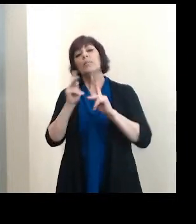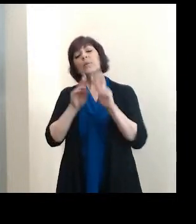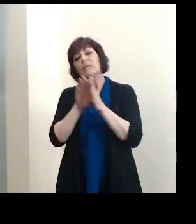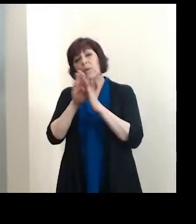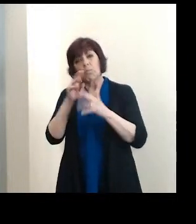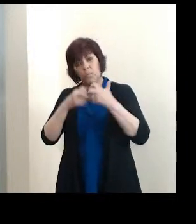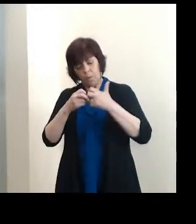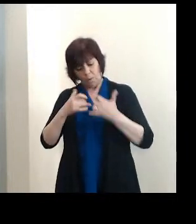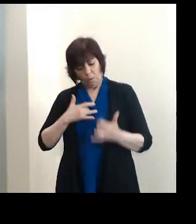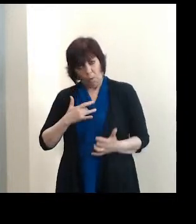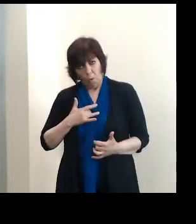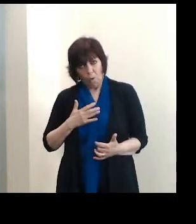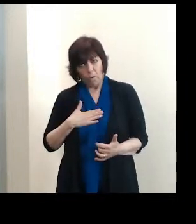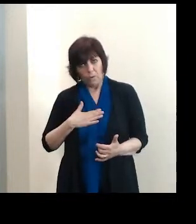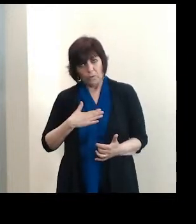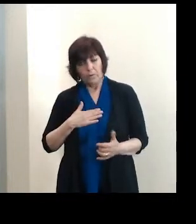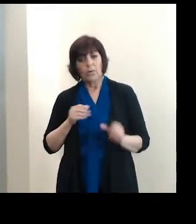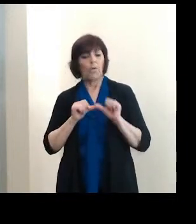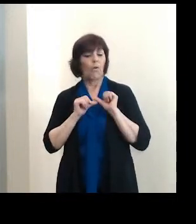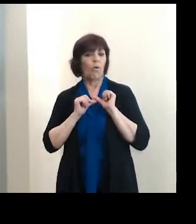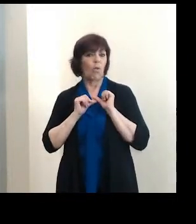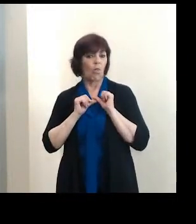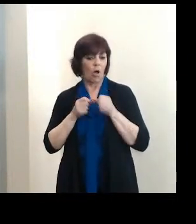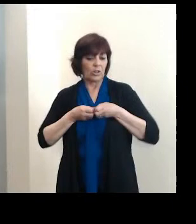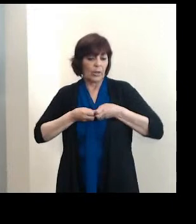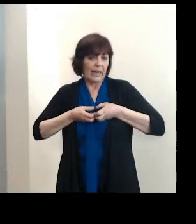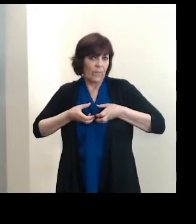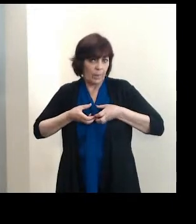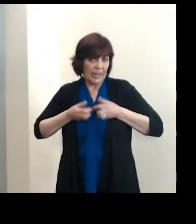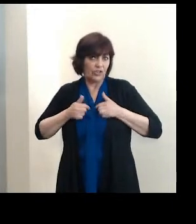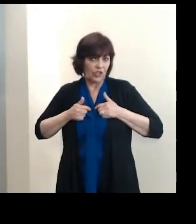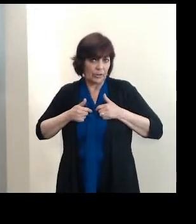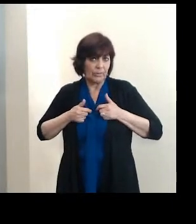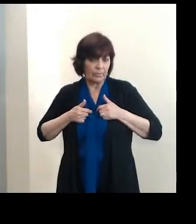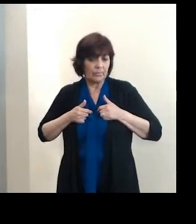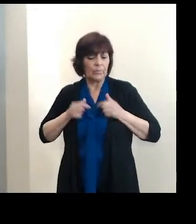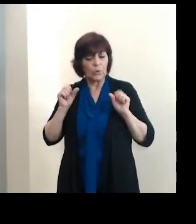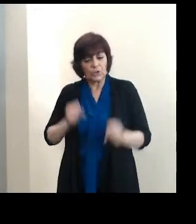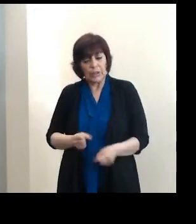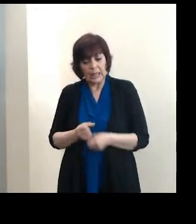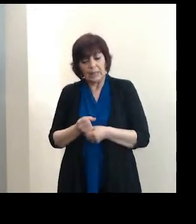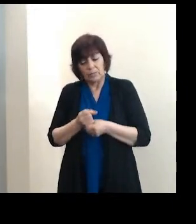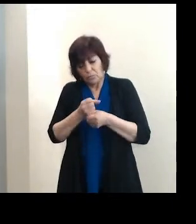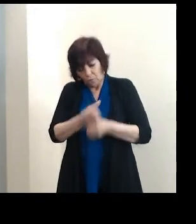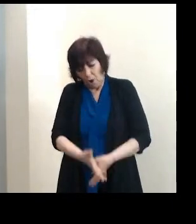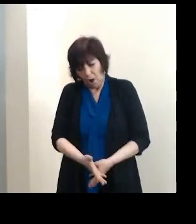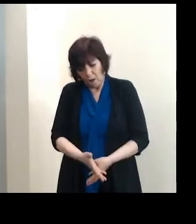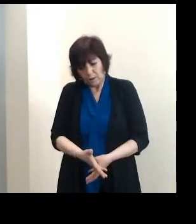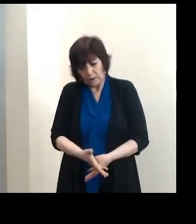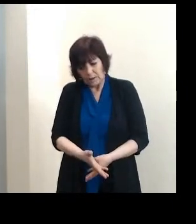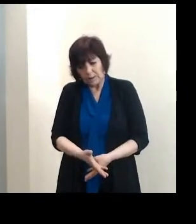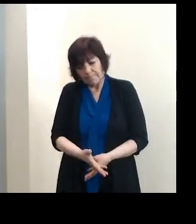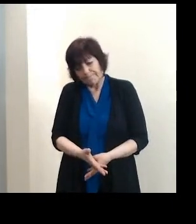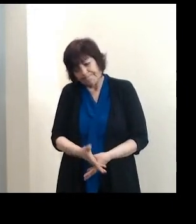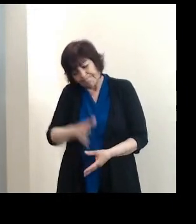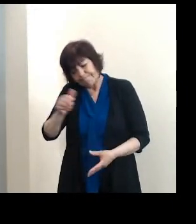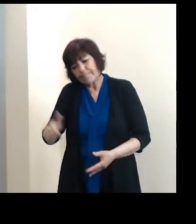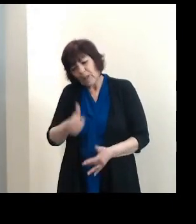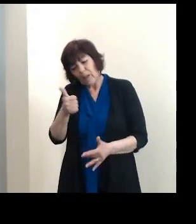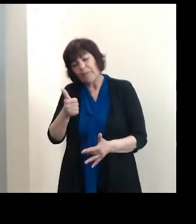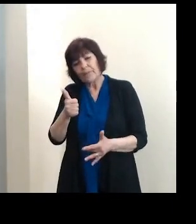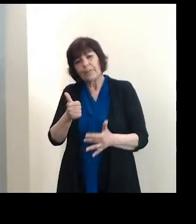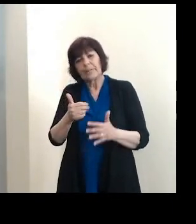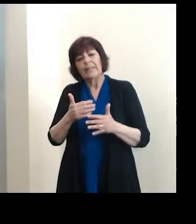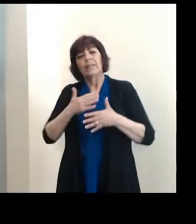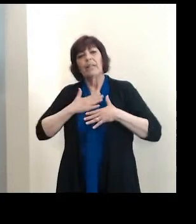heart. They can develop long-term, inflammation of their heart, which can, cause their limitations of